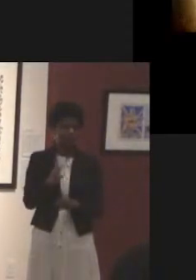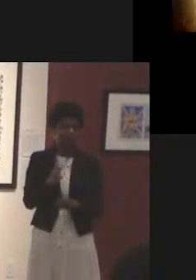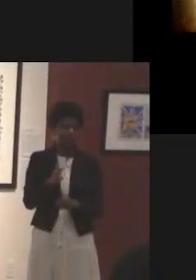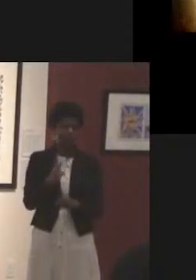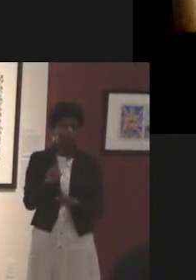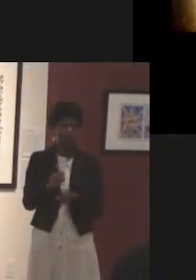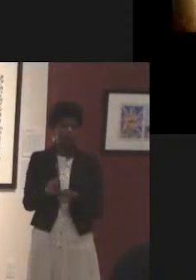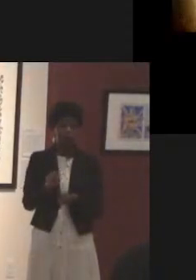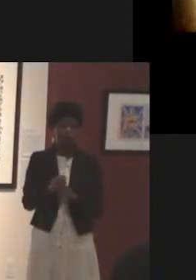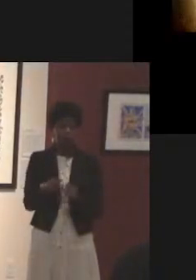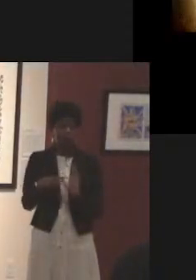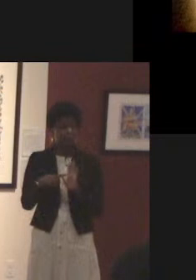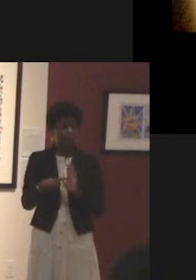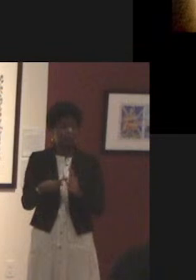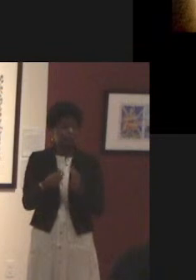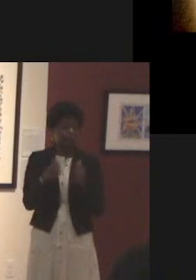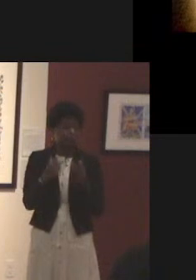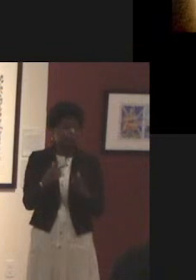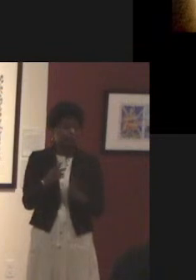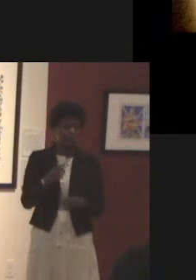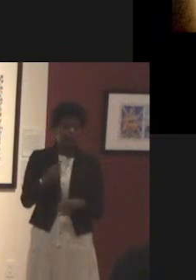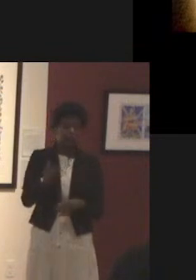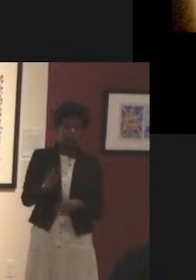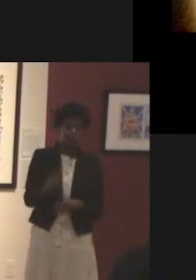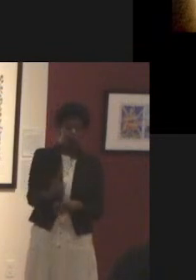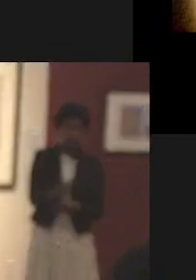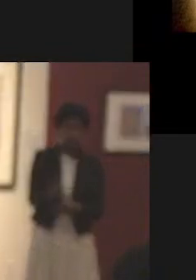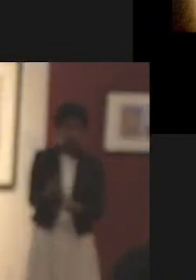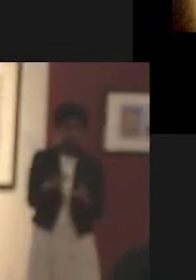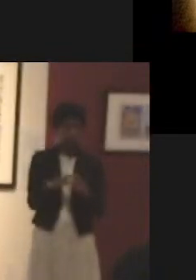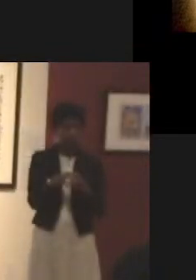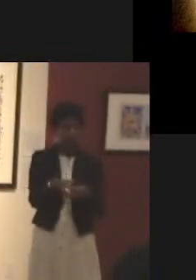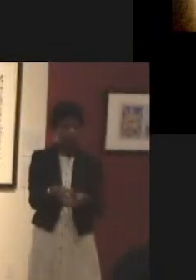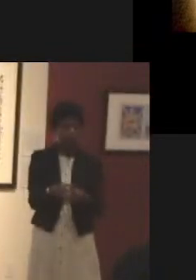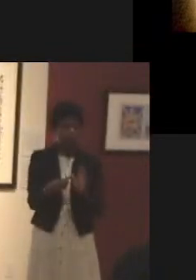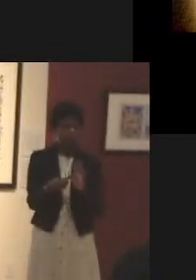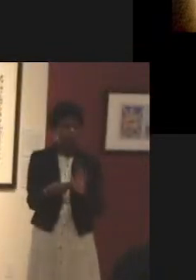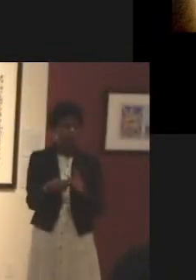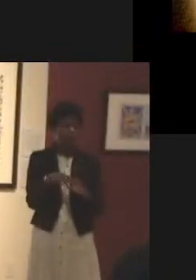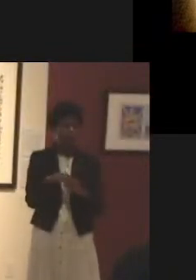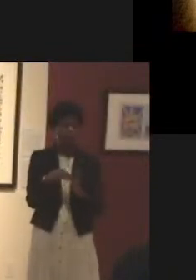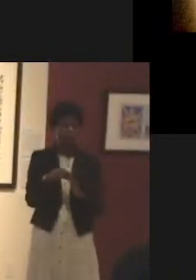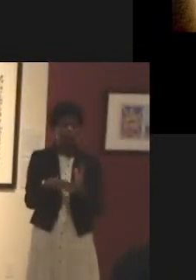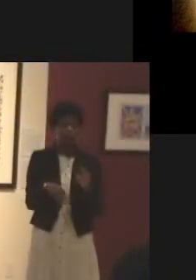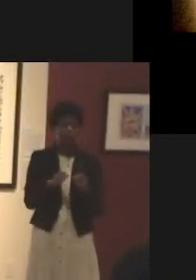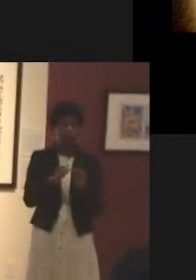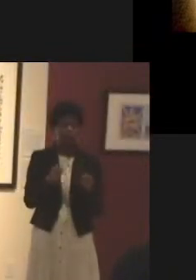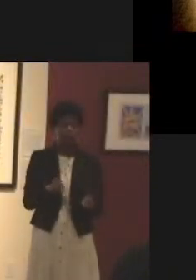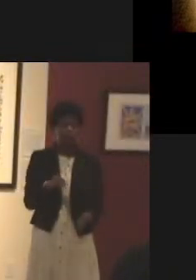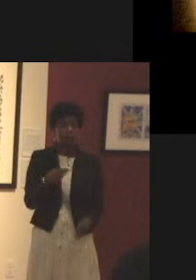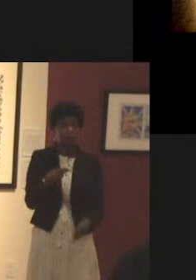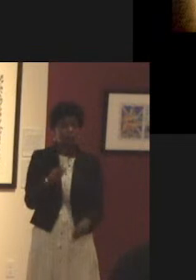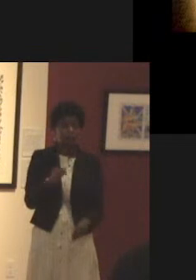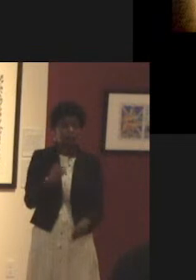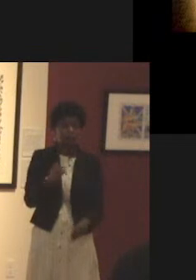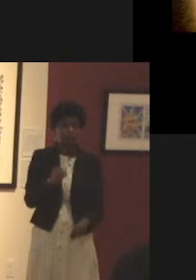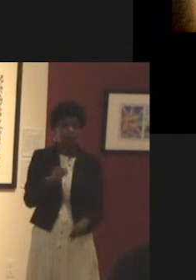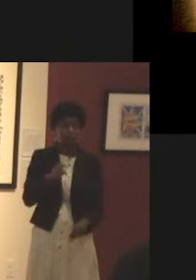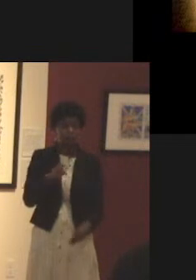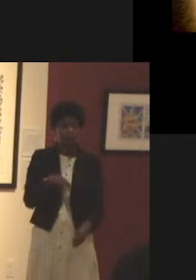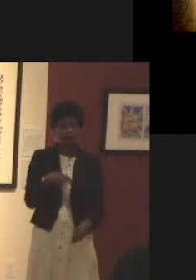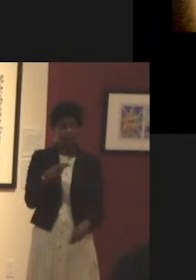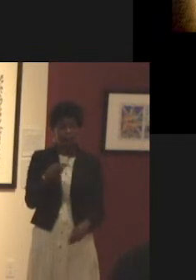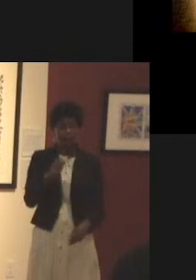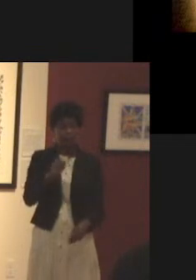been featured in numerous solo and group shows, including exhibitions at the Student Museum in Harlem, the Wadsworth Atheneum, the High